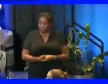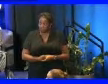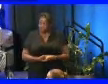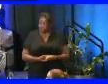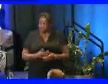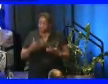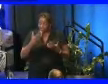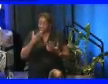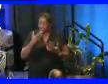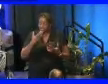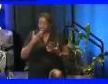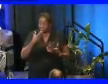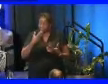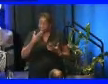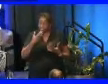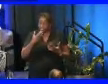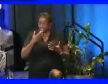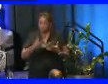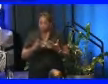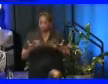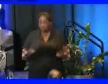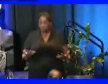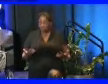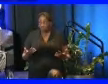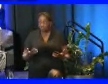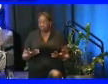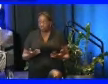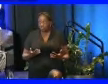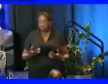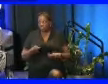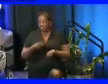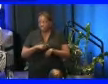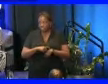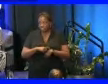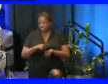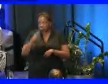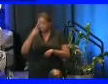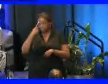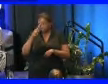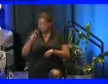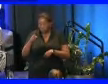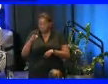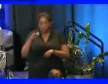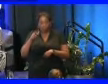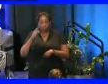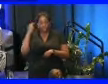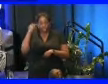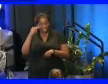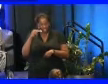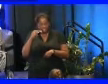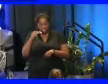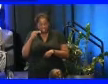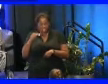thank you all. That's what I want to tell you. Thank you so much for taking the time out for him, because he has